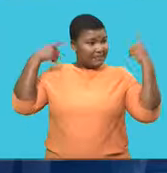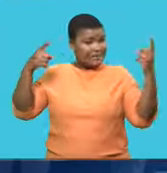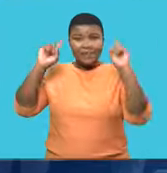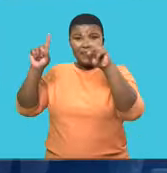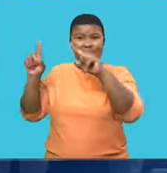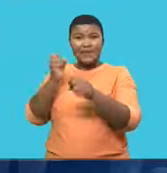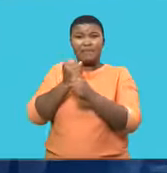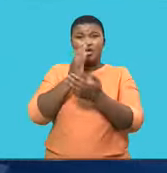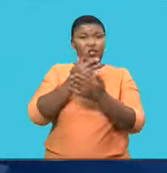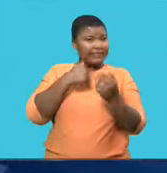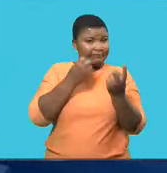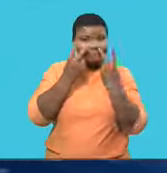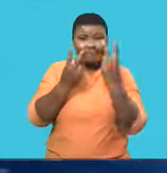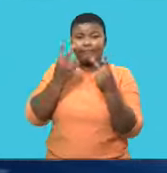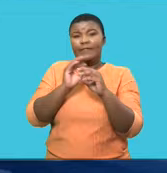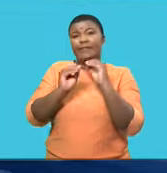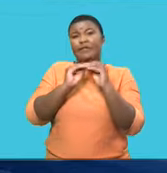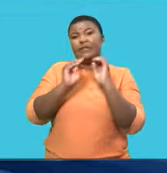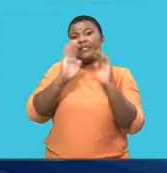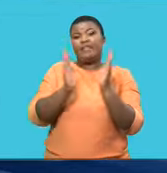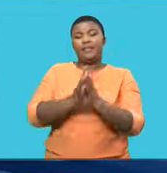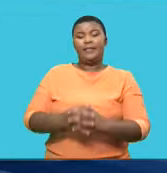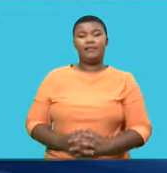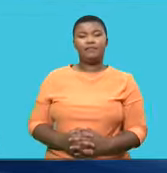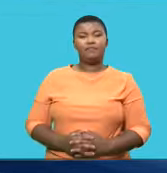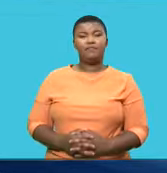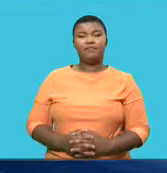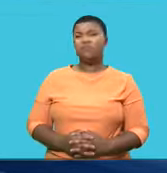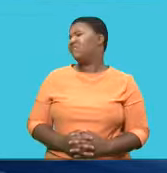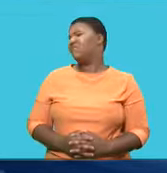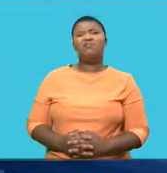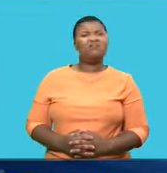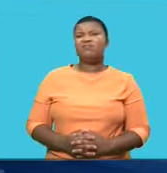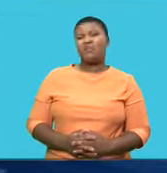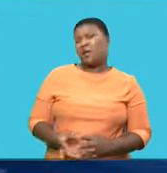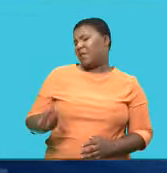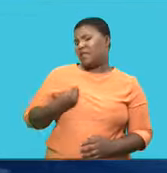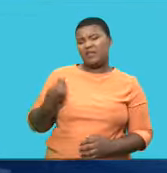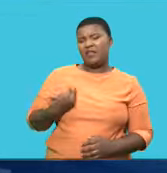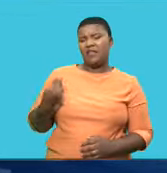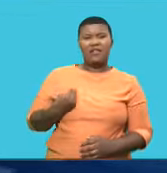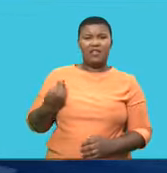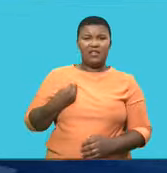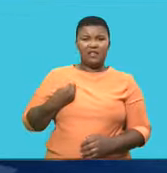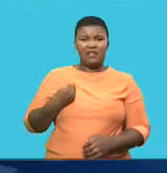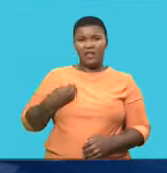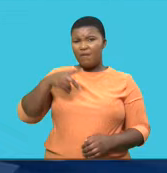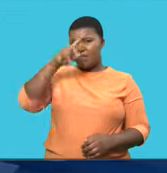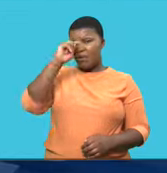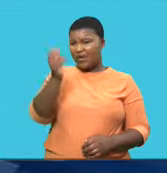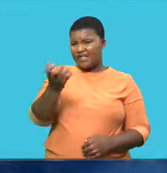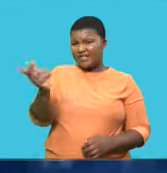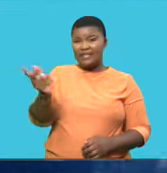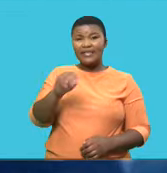to increase our visibility. It's not big men, it's little boys. It's only this drug affect them.